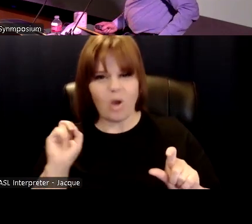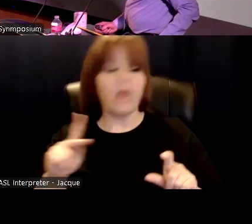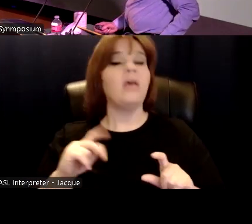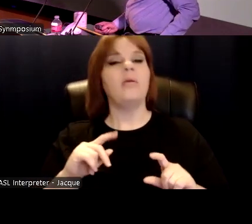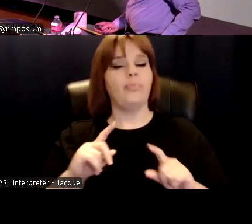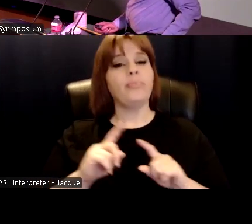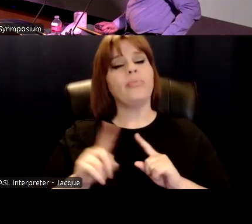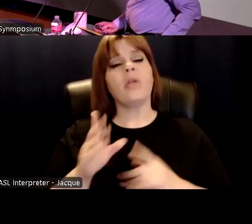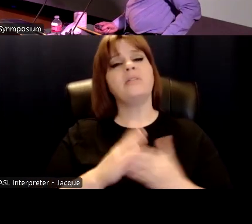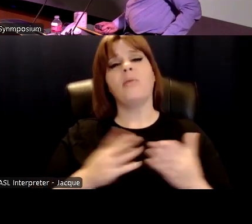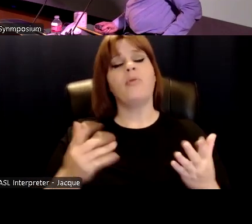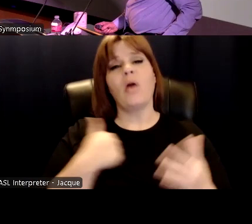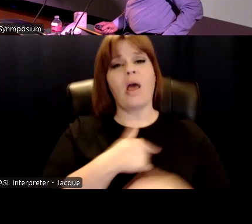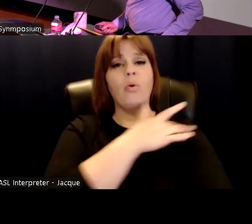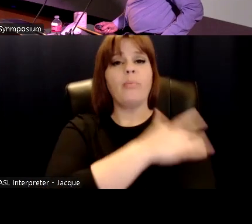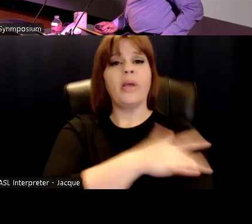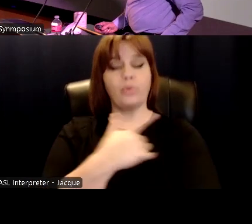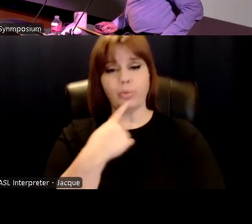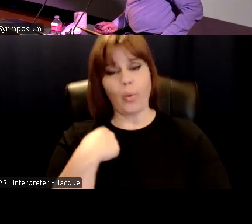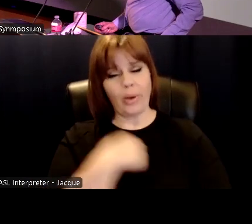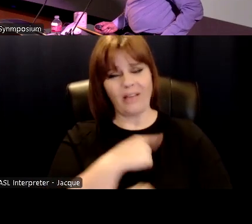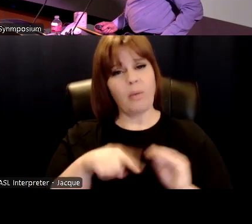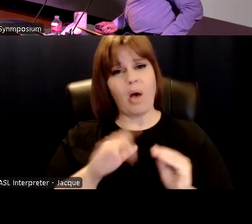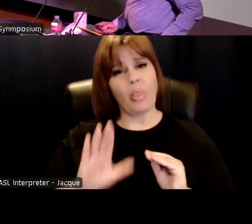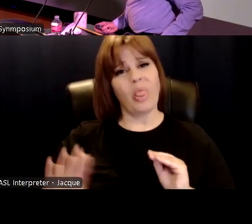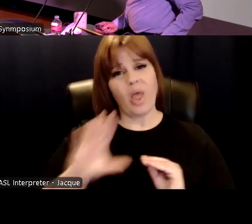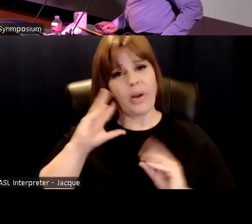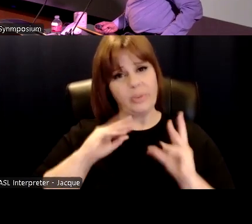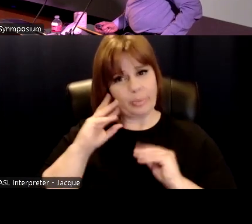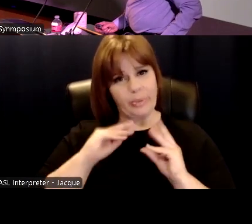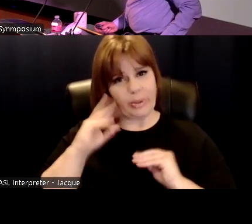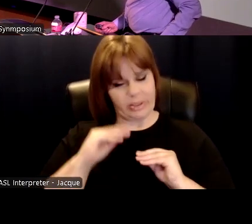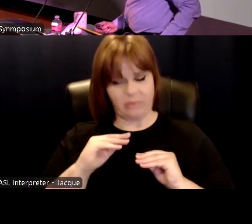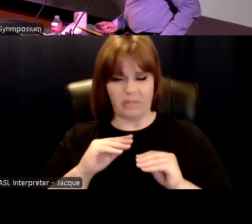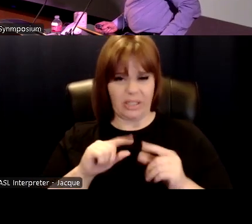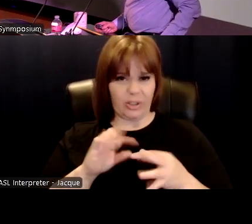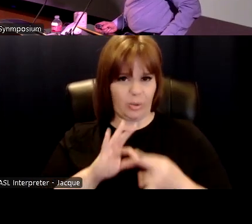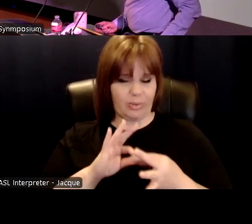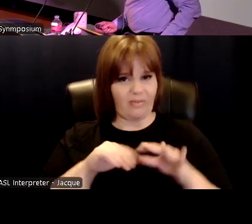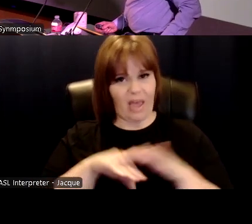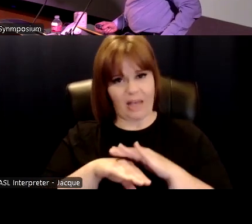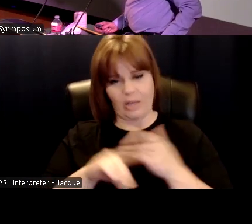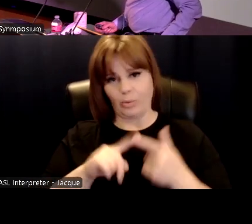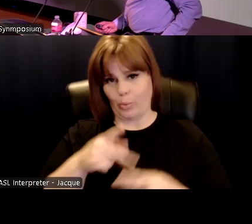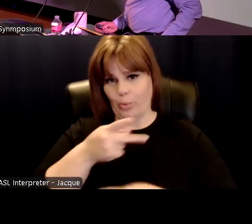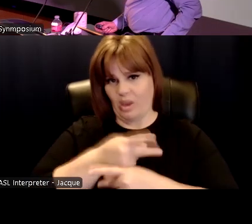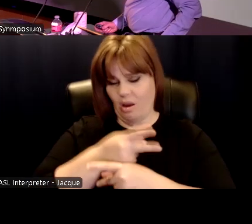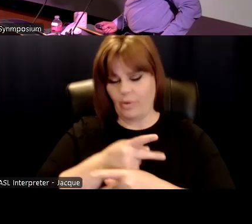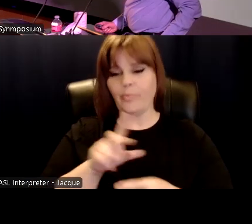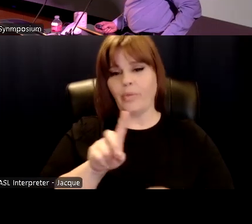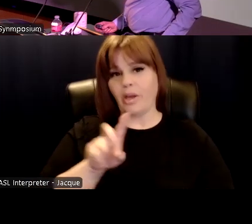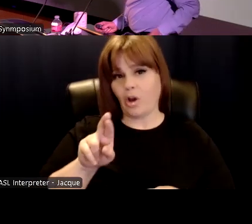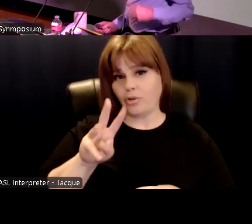of what our patients told us about their experience. In terms of access to care, and Dr. Walker covered